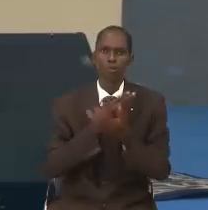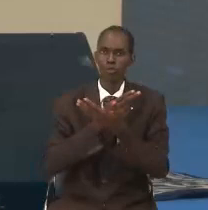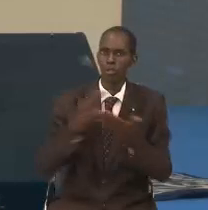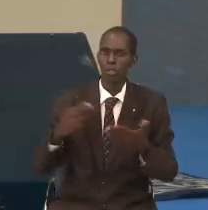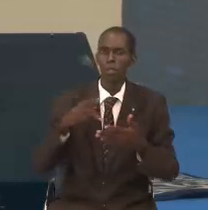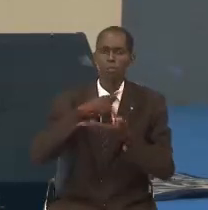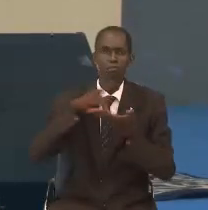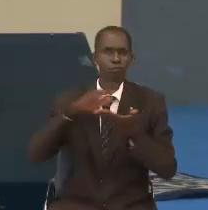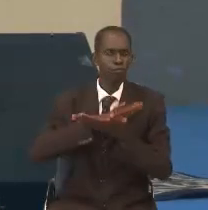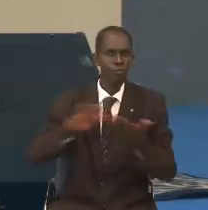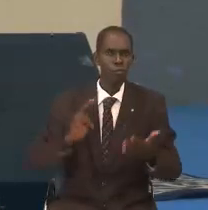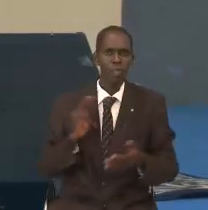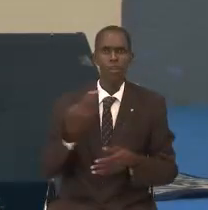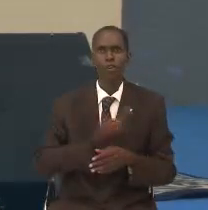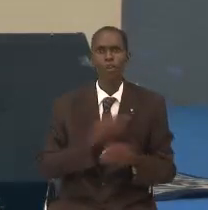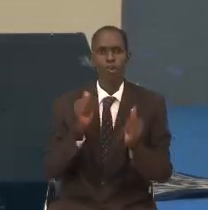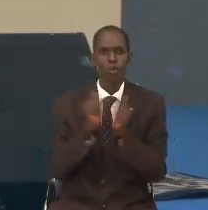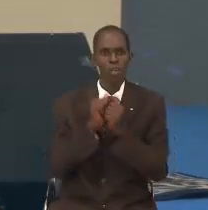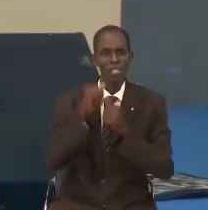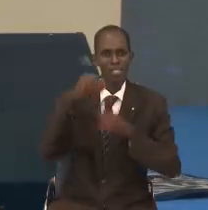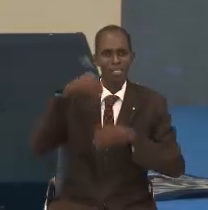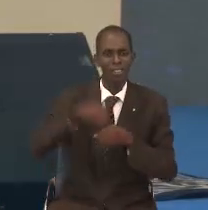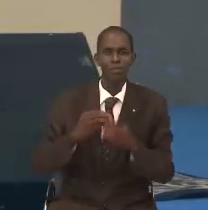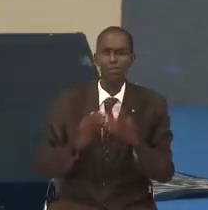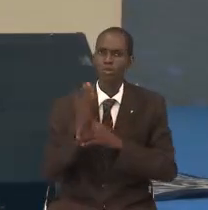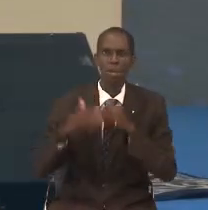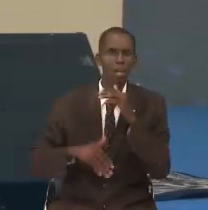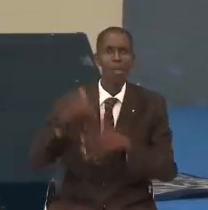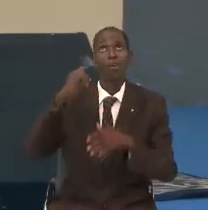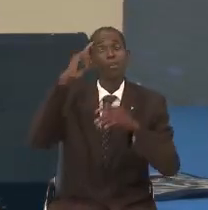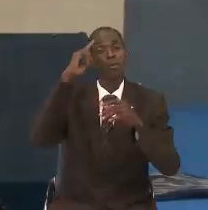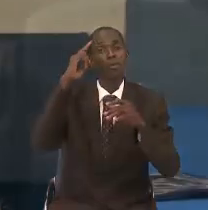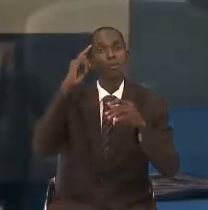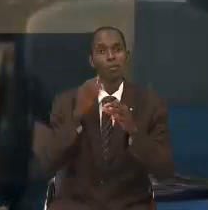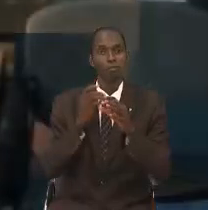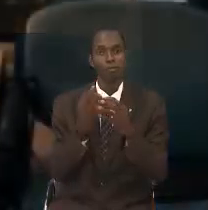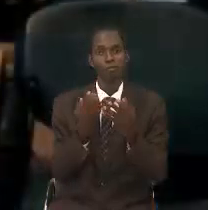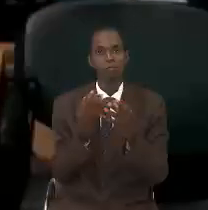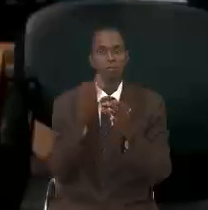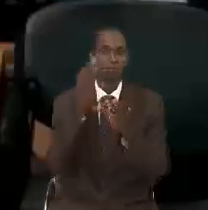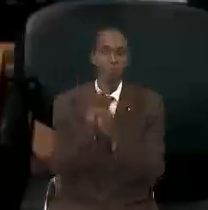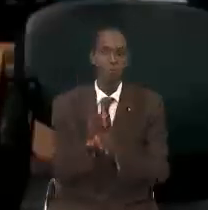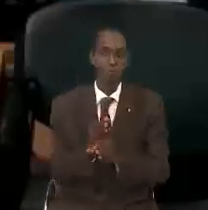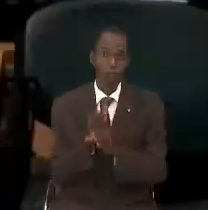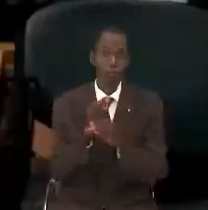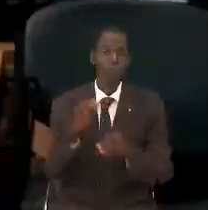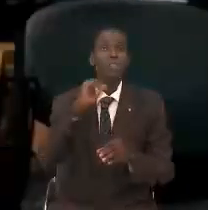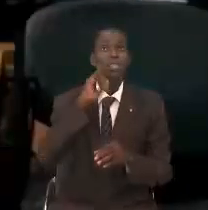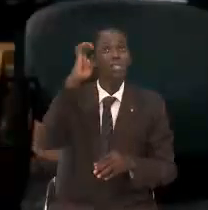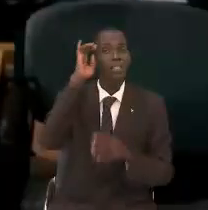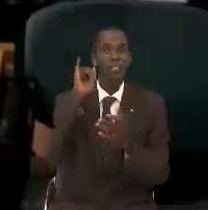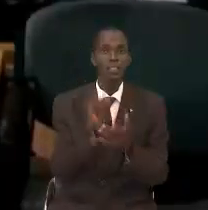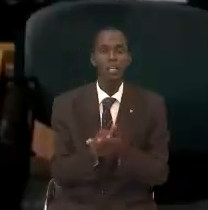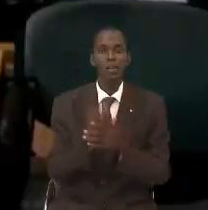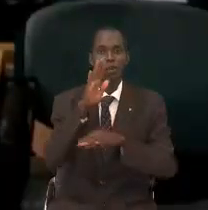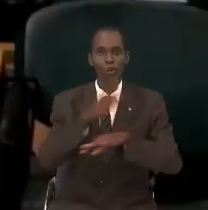us within, through and through. Faithful is he that calleth you, who also